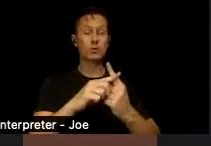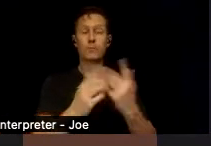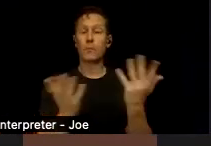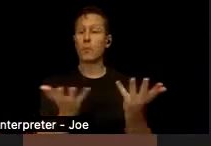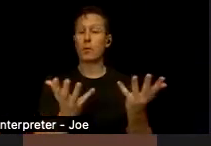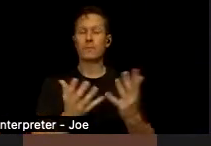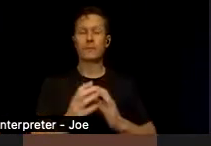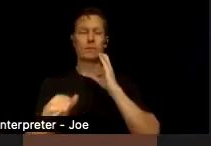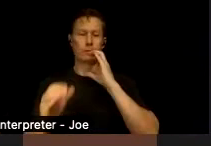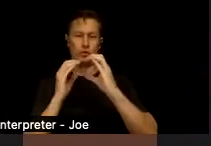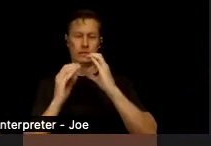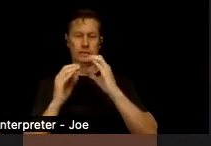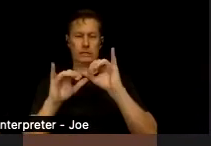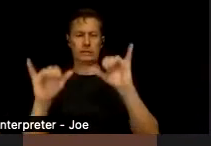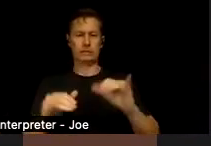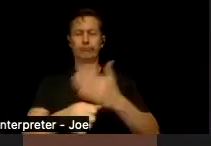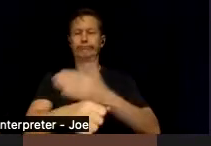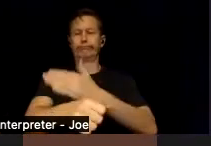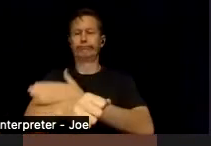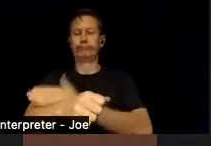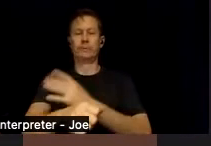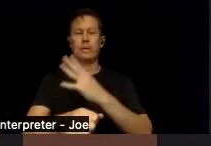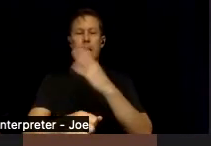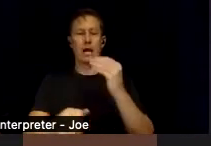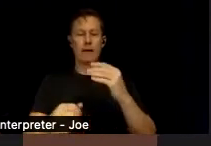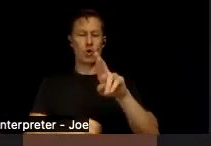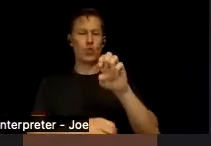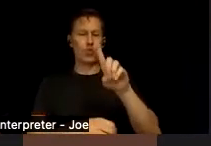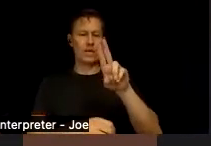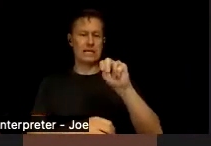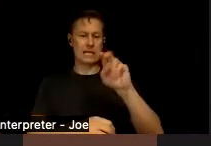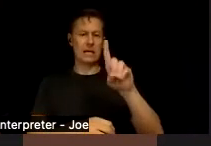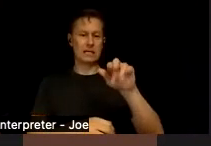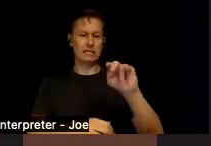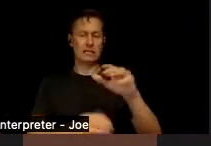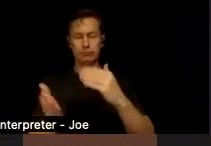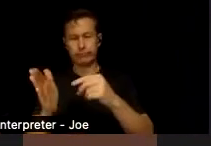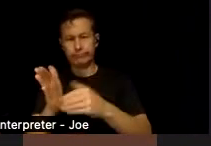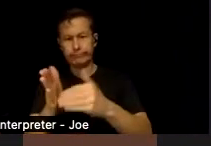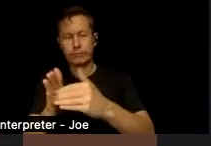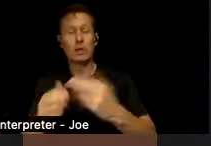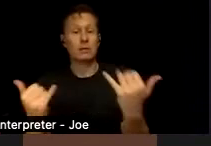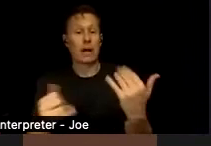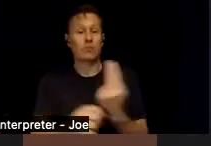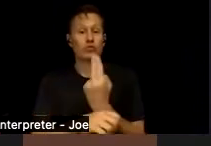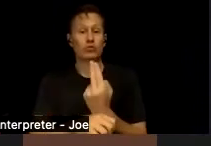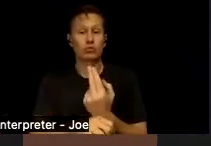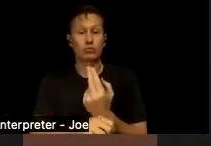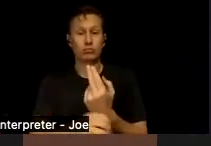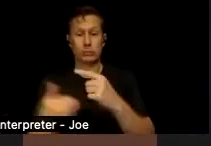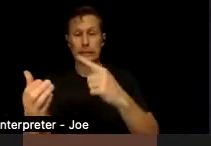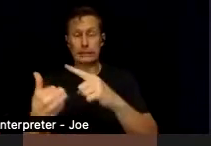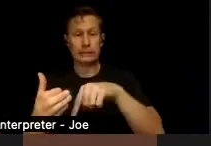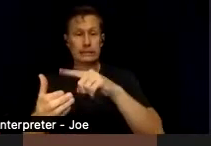system improvements. There's additional redundancy, obviously with cell phones now, which were not really